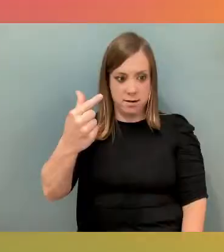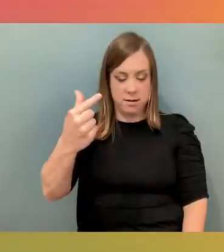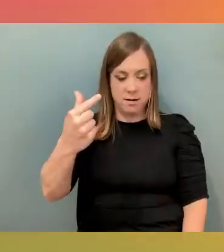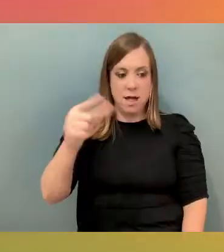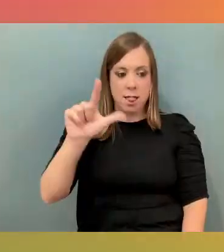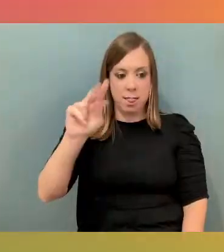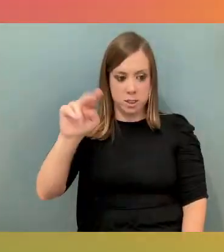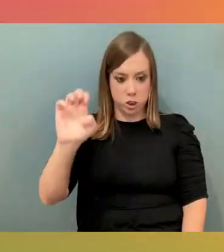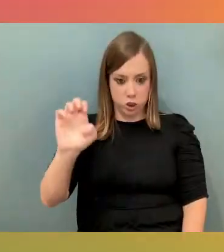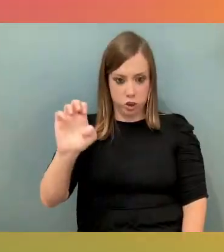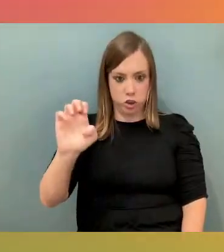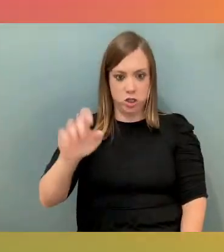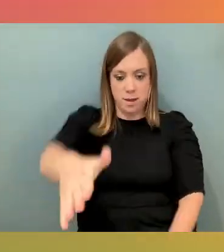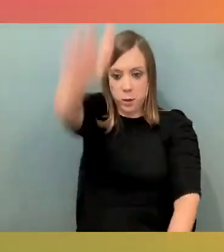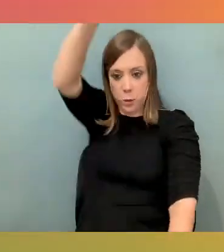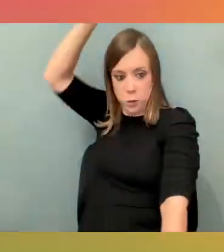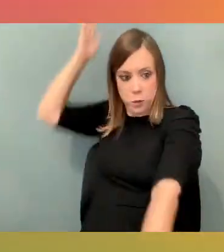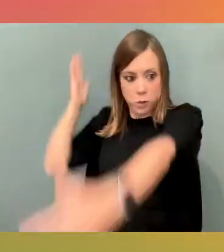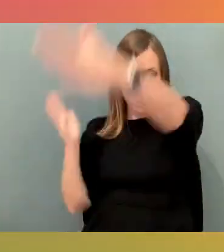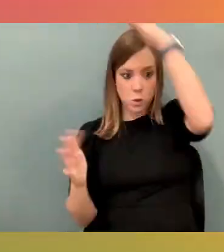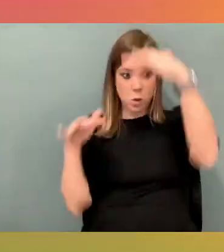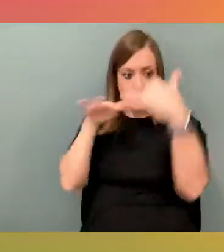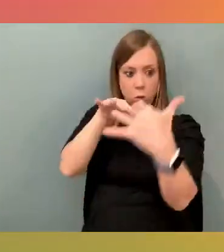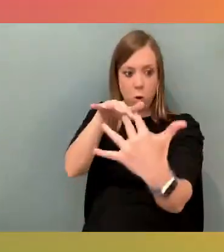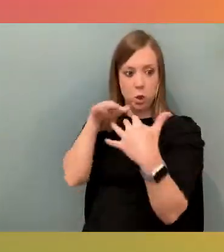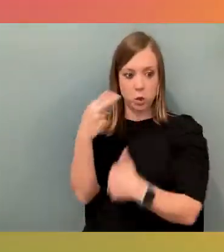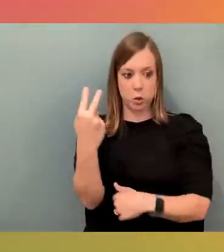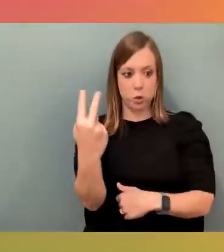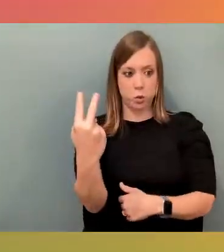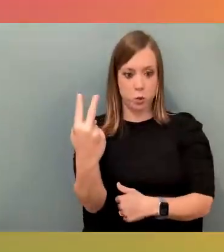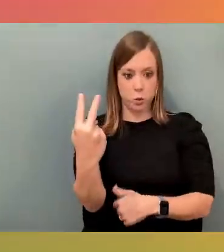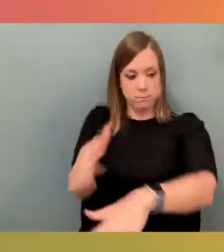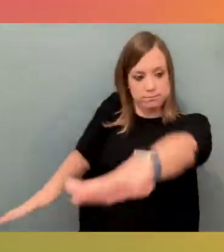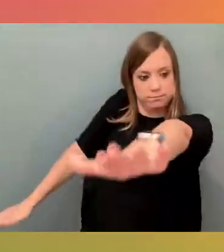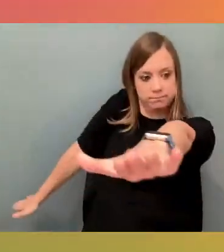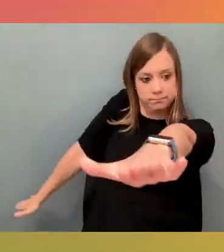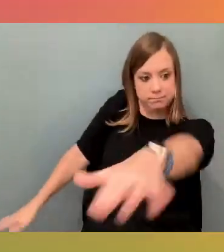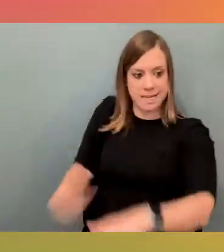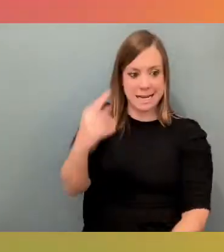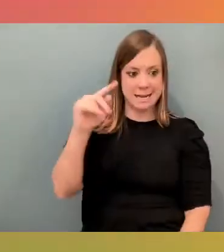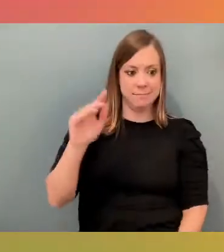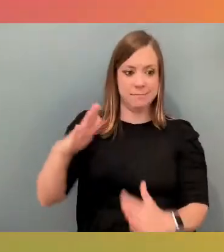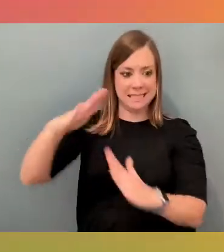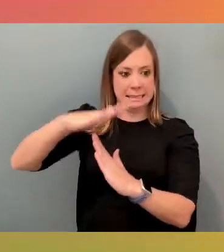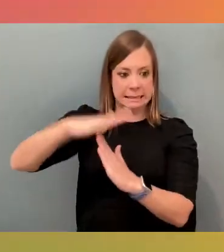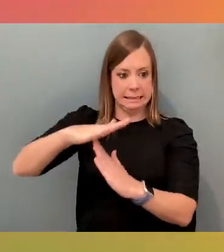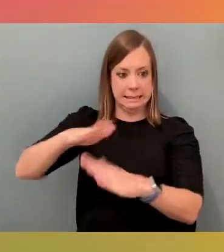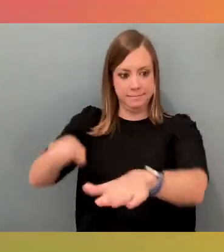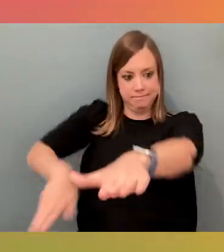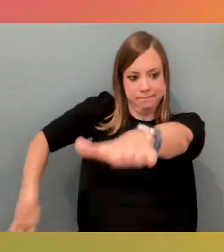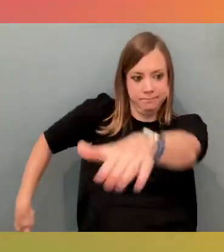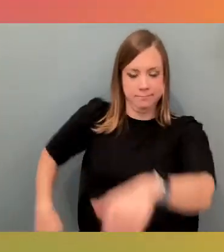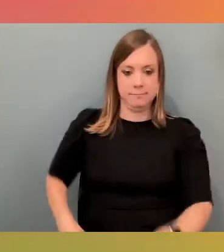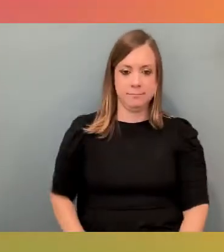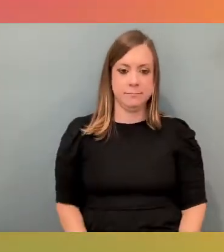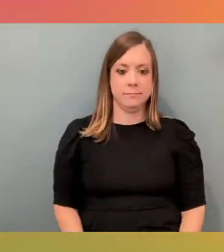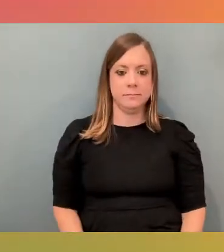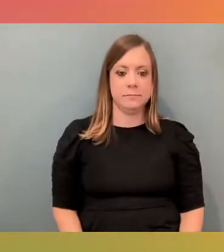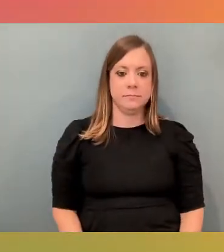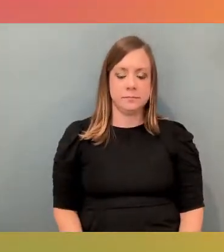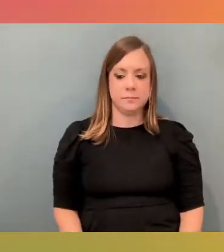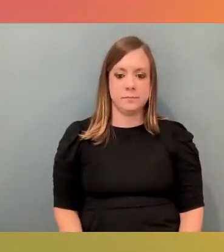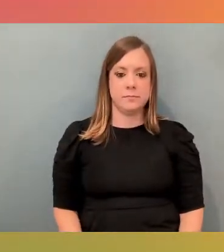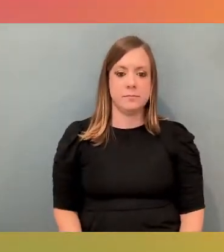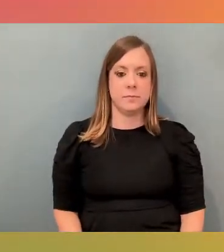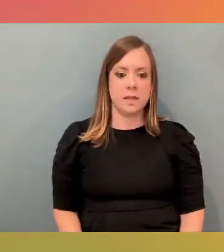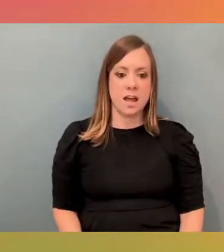those arms, find your warrior two. So both hips are facing that left side of the mat. Inhale, flip the